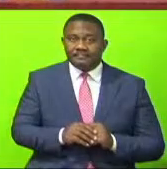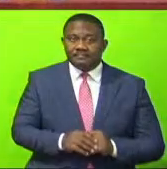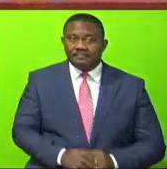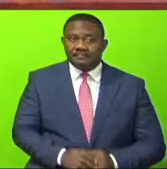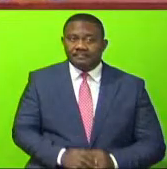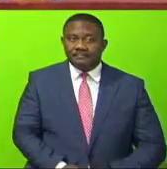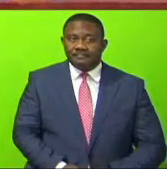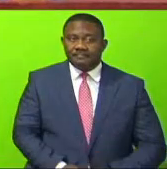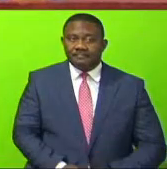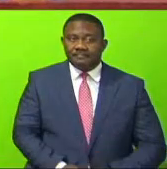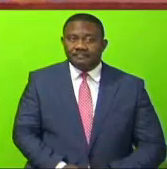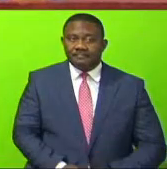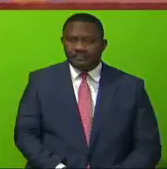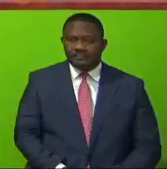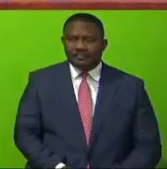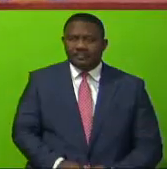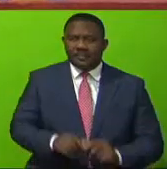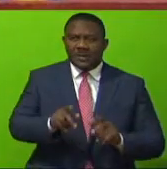should be aware of.